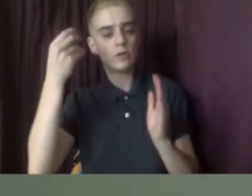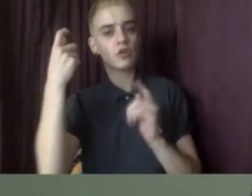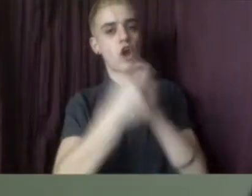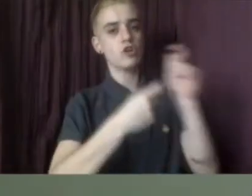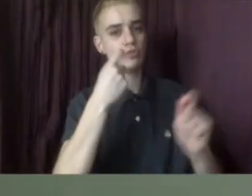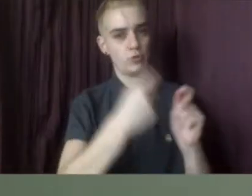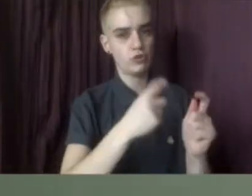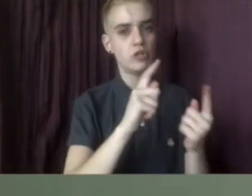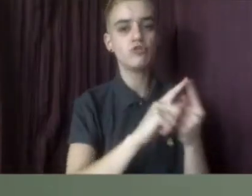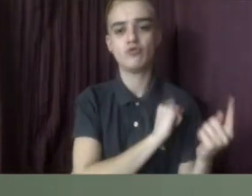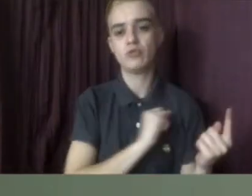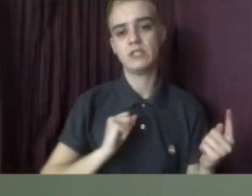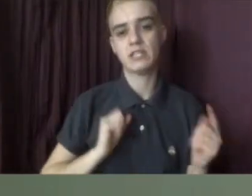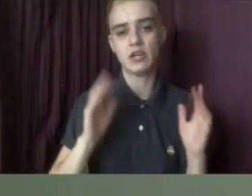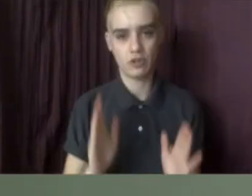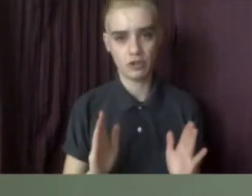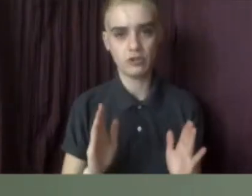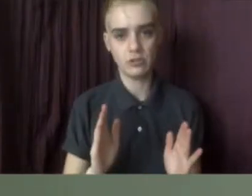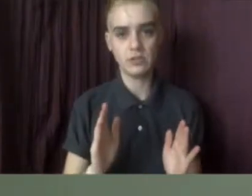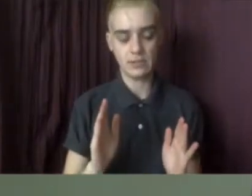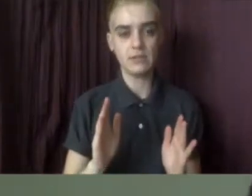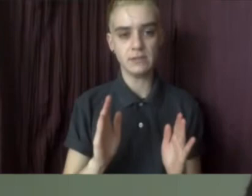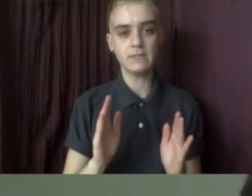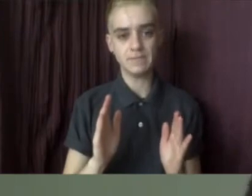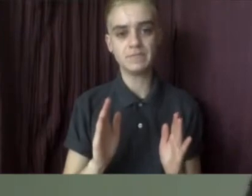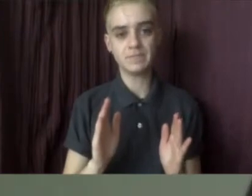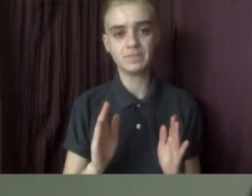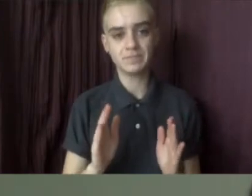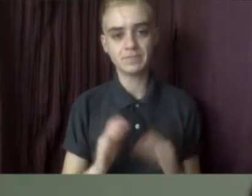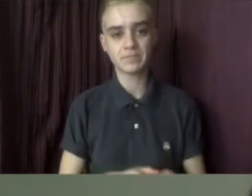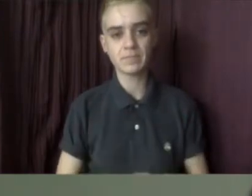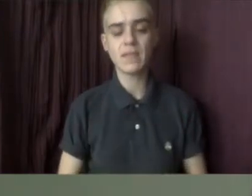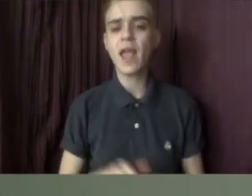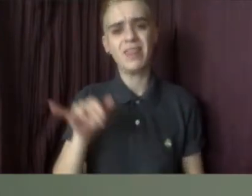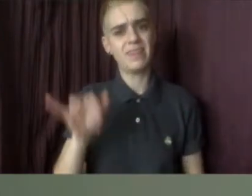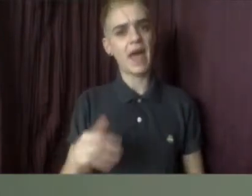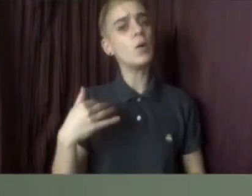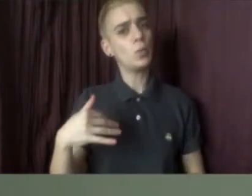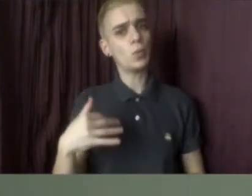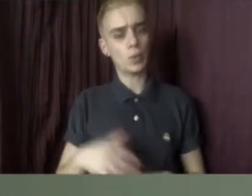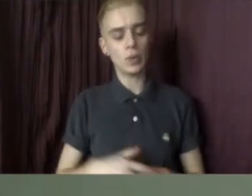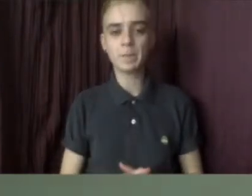independent expenditures for those who have really been pushing for voter suppression.